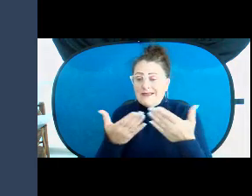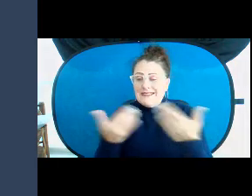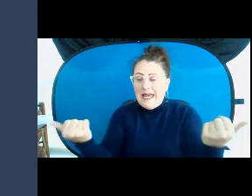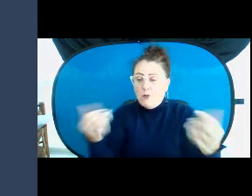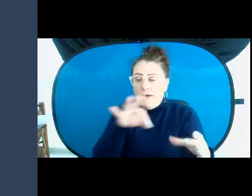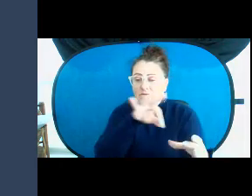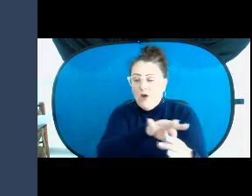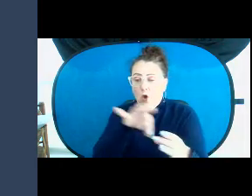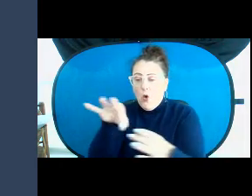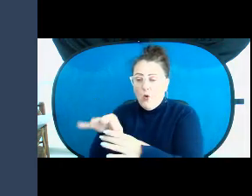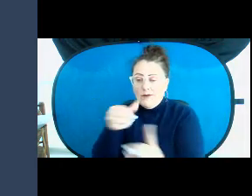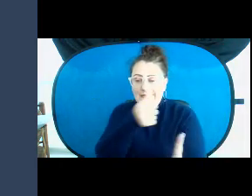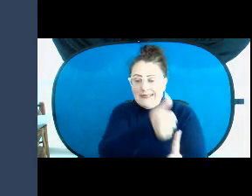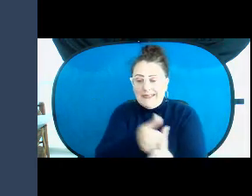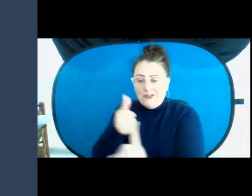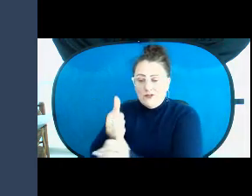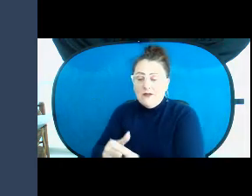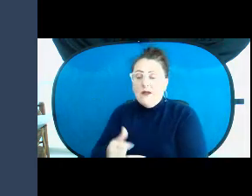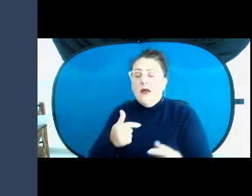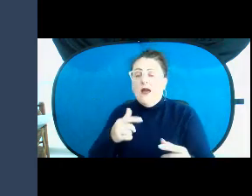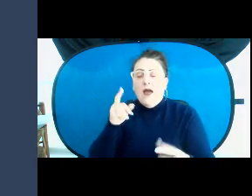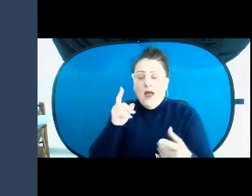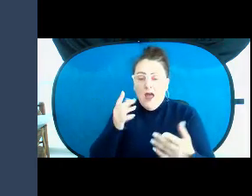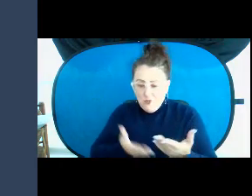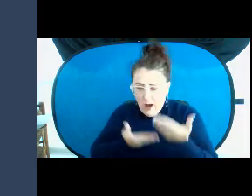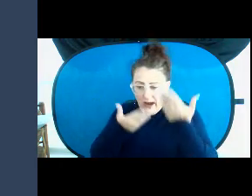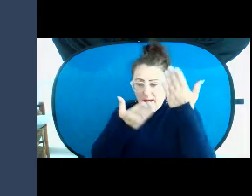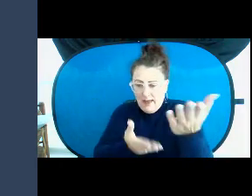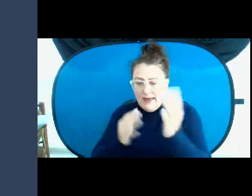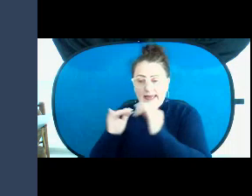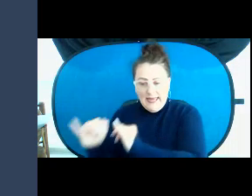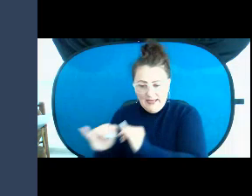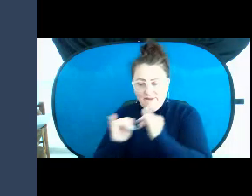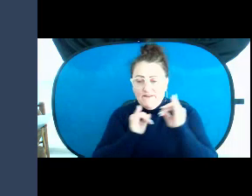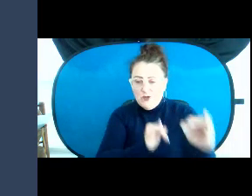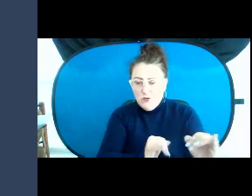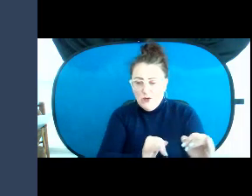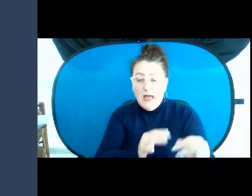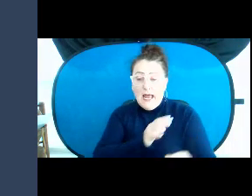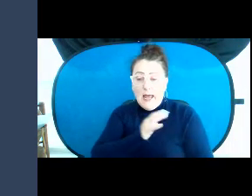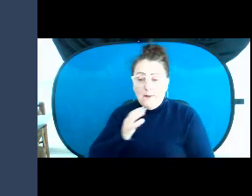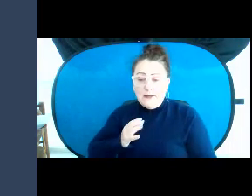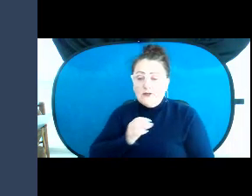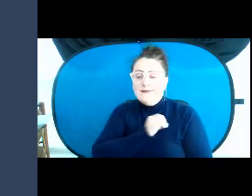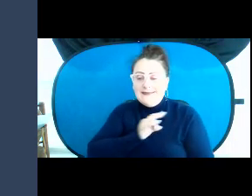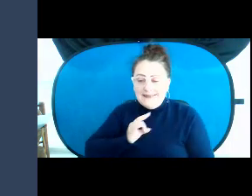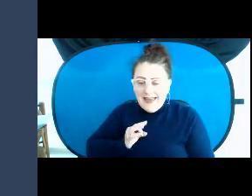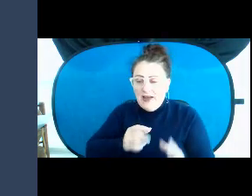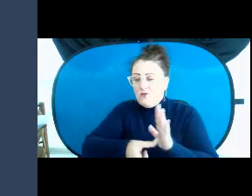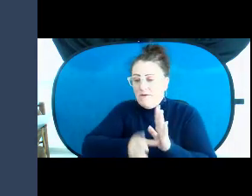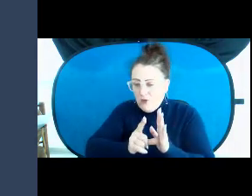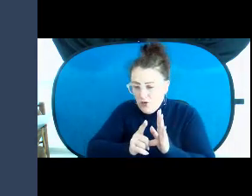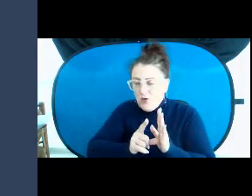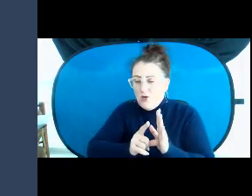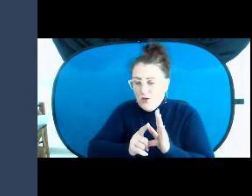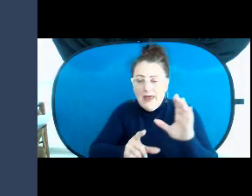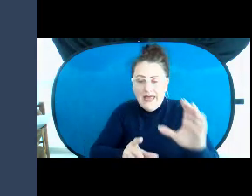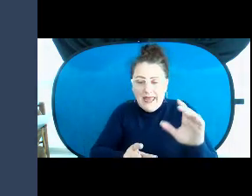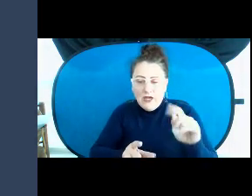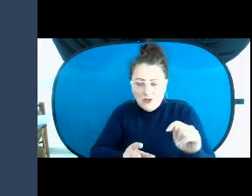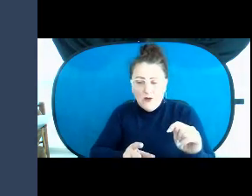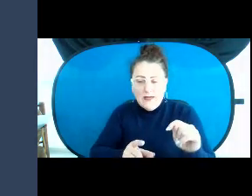parcel. So I'll make my recommendations individually. Commission staff has reviewed the proposed Ron and concludes Caltrans has met